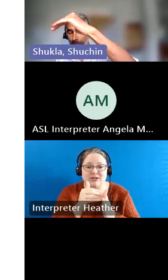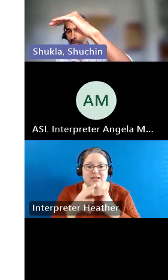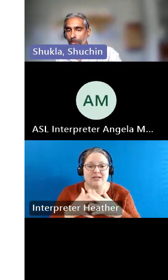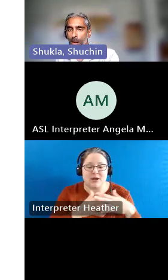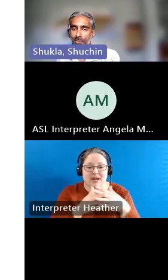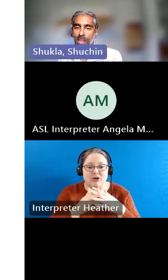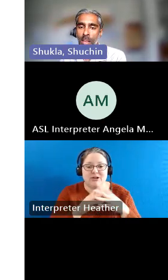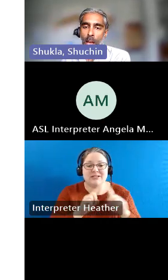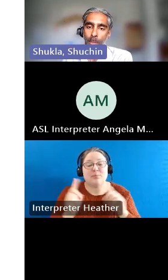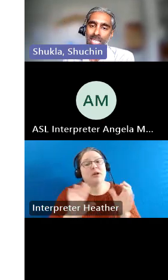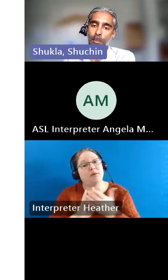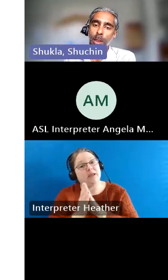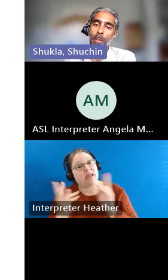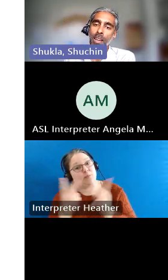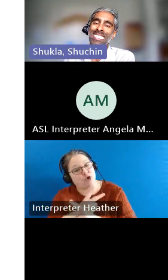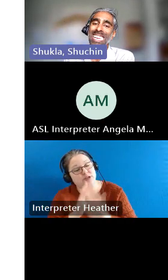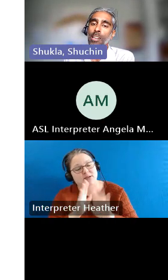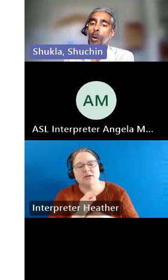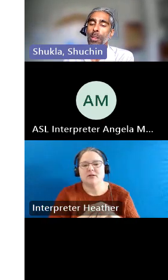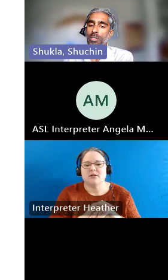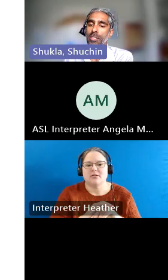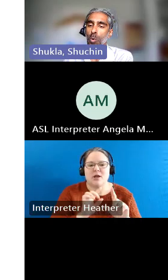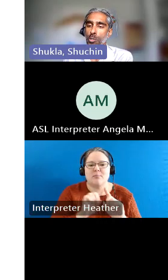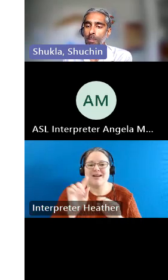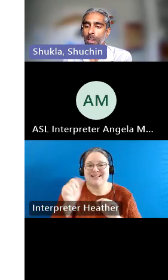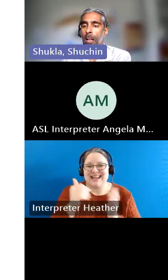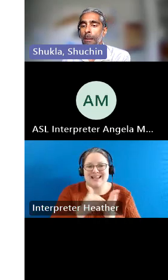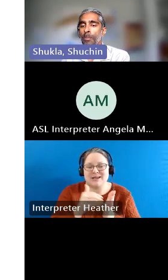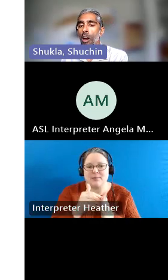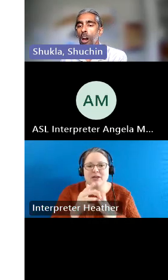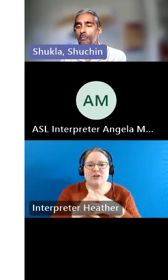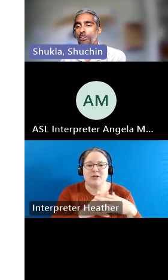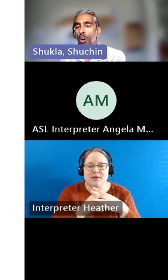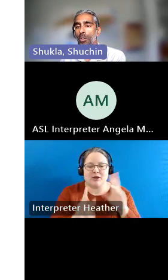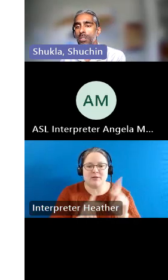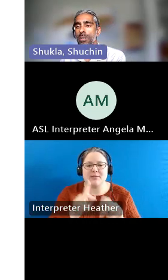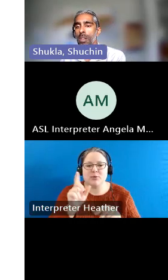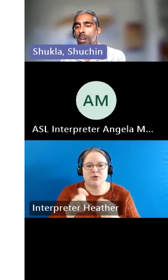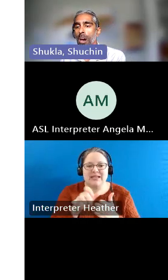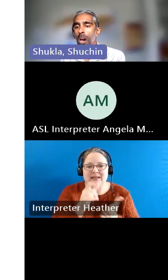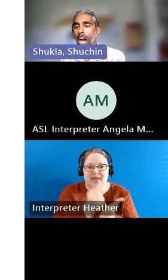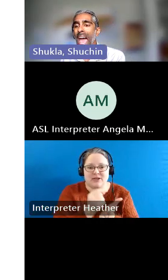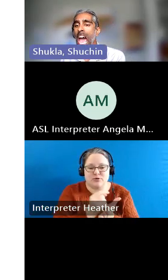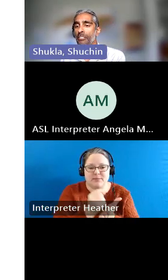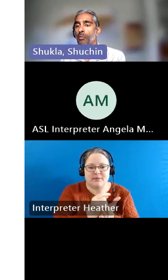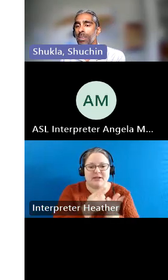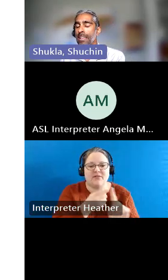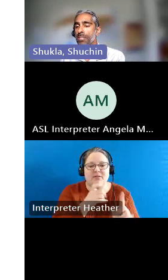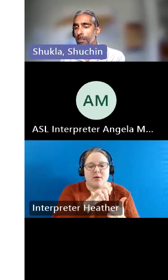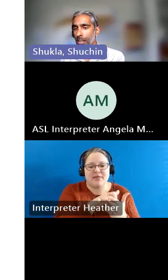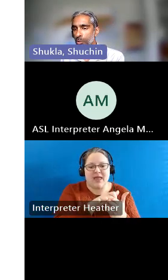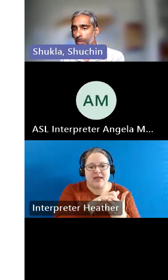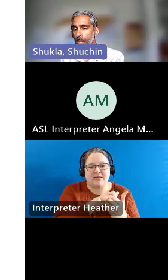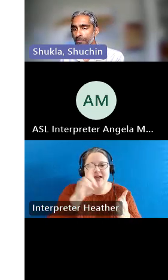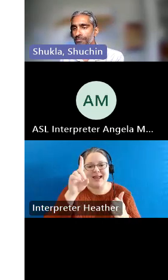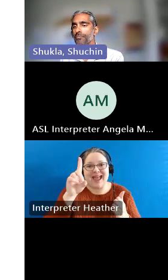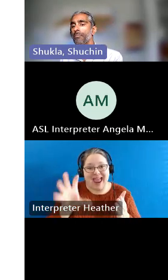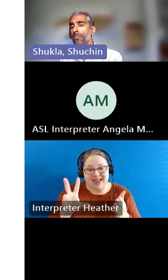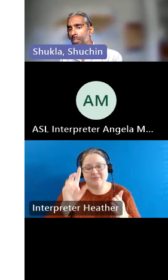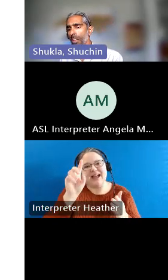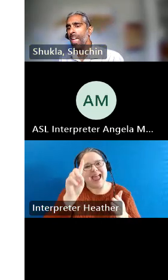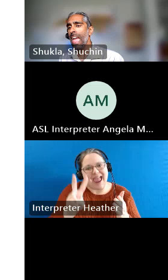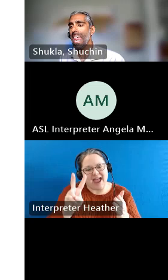worse after that, but a little better after that. But 10 million Americans needed opioid use disorder treatment. Of those, half received some kind of